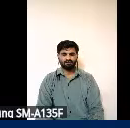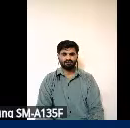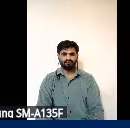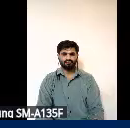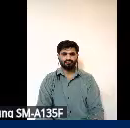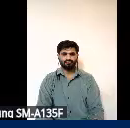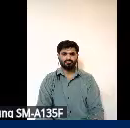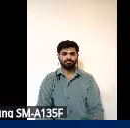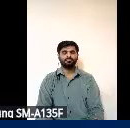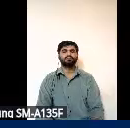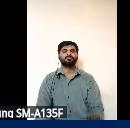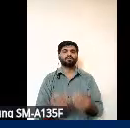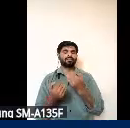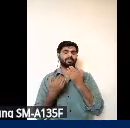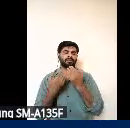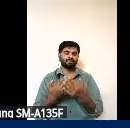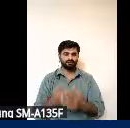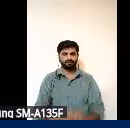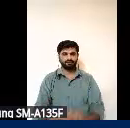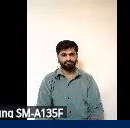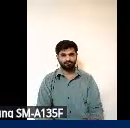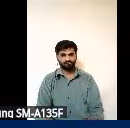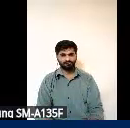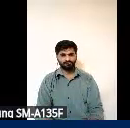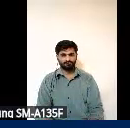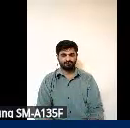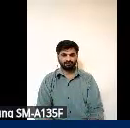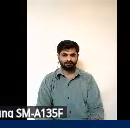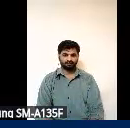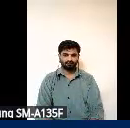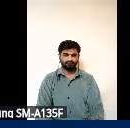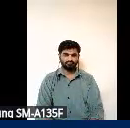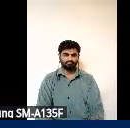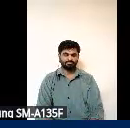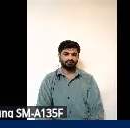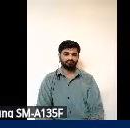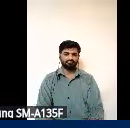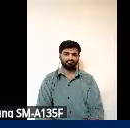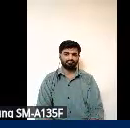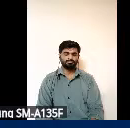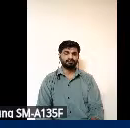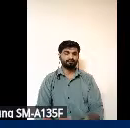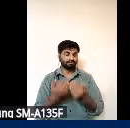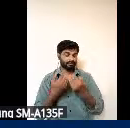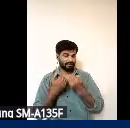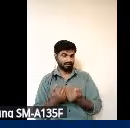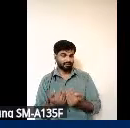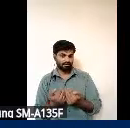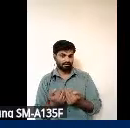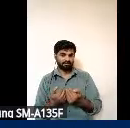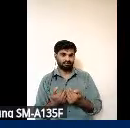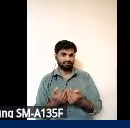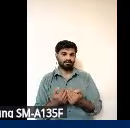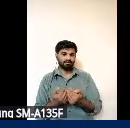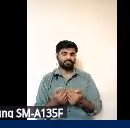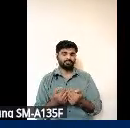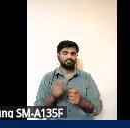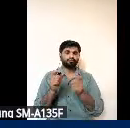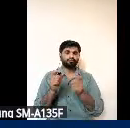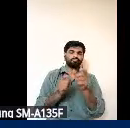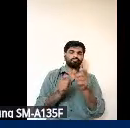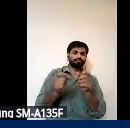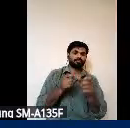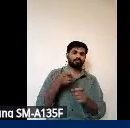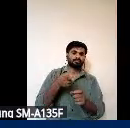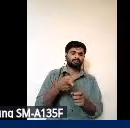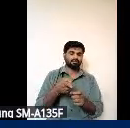Yeah, thanks. Uh, so, um, so that this population enumeration is an exercise wherein